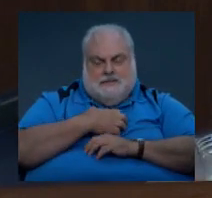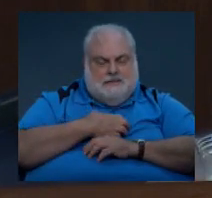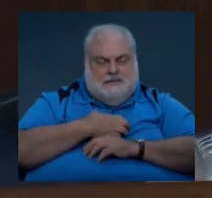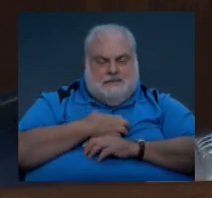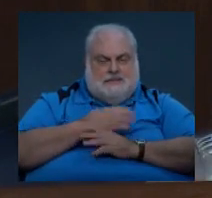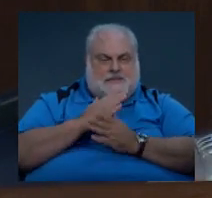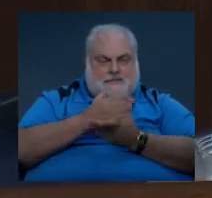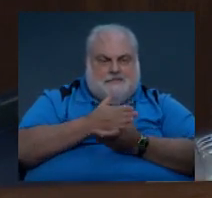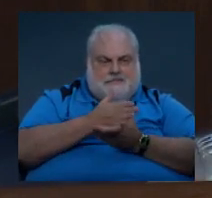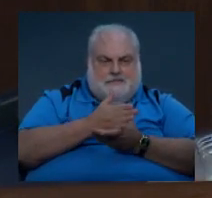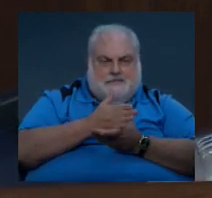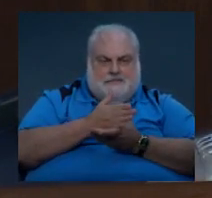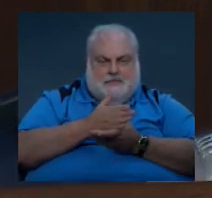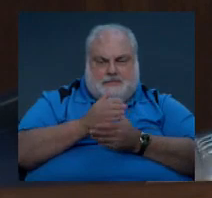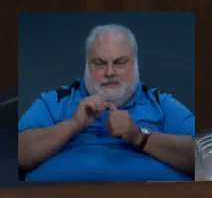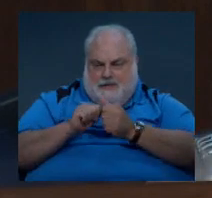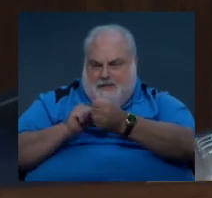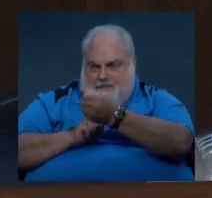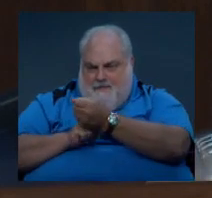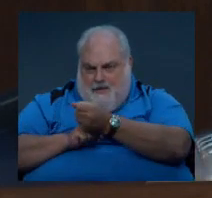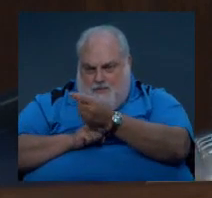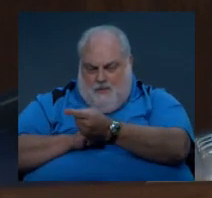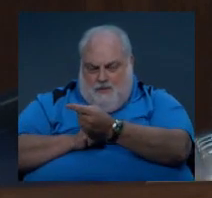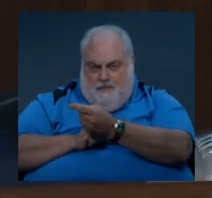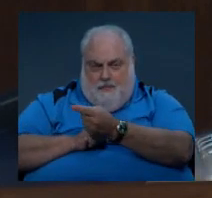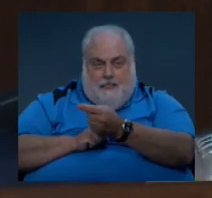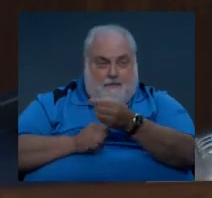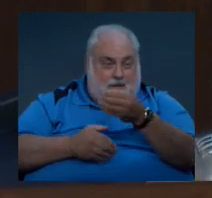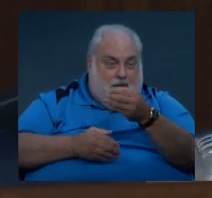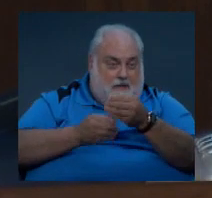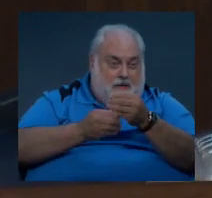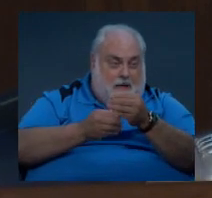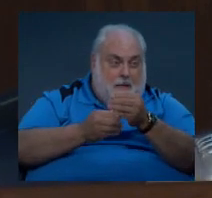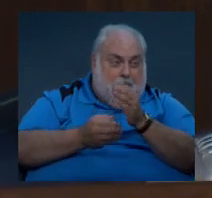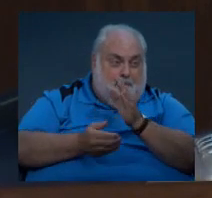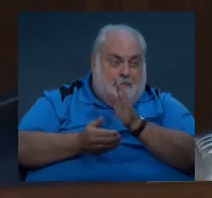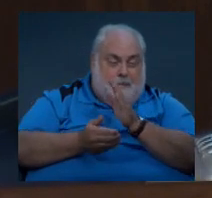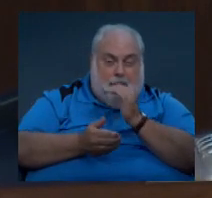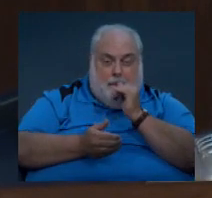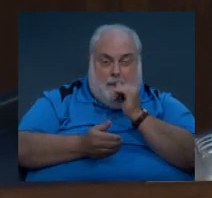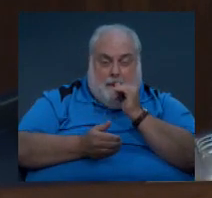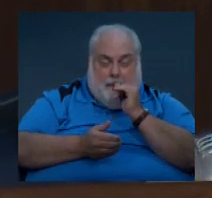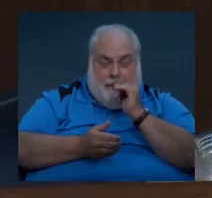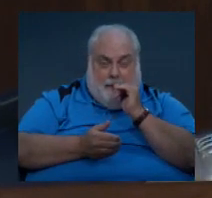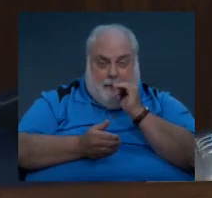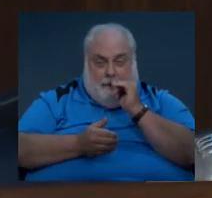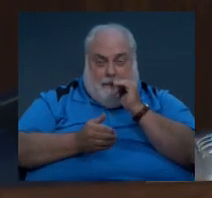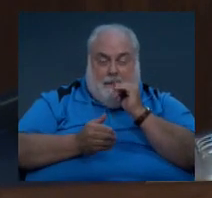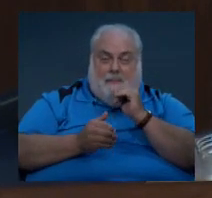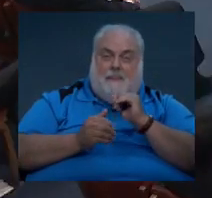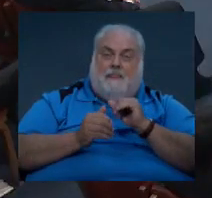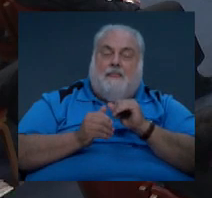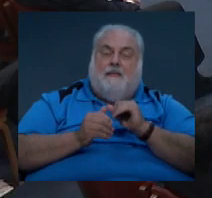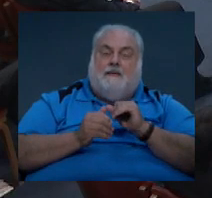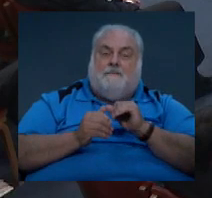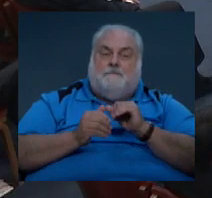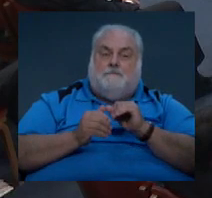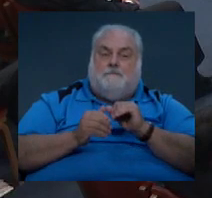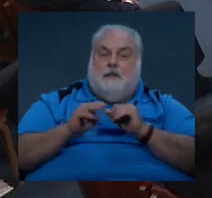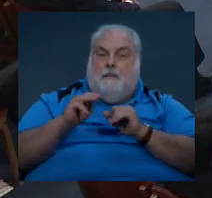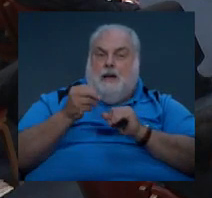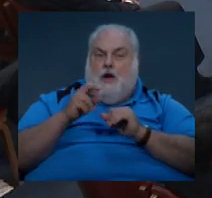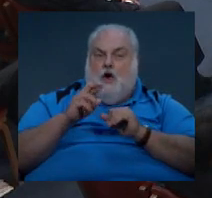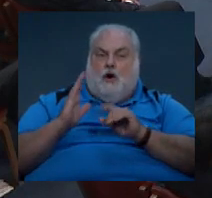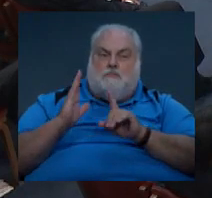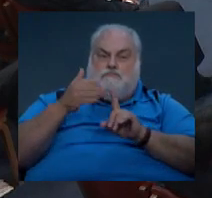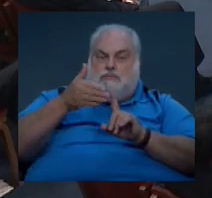have done that. I do have an amendment that I would like to. And before you give an amendment, just to give a point of clarification, there's been